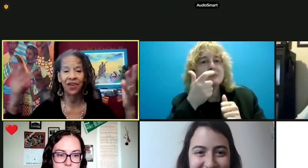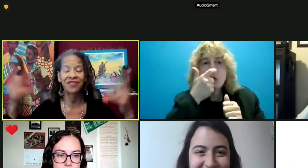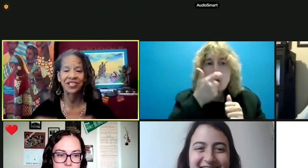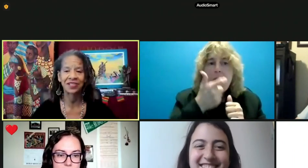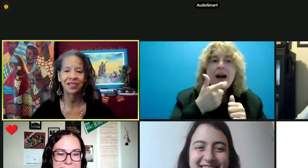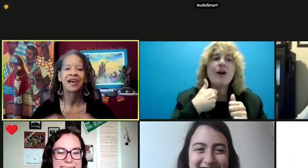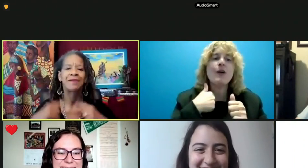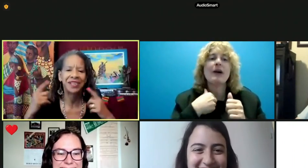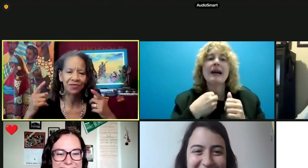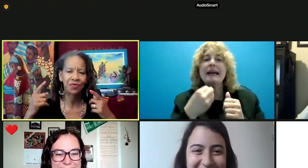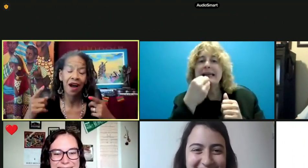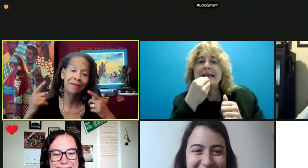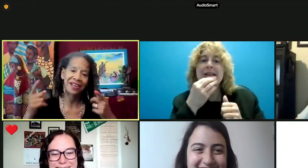hair in front of each other because we're all about so.